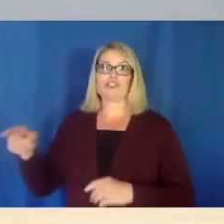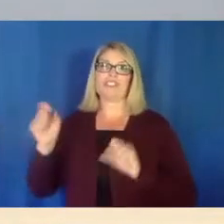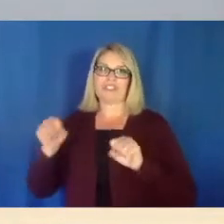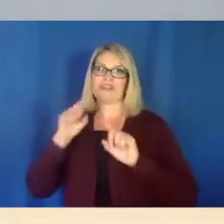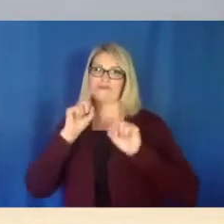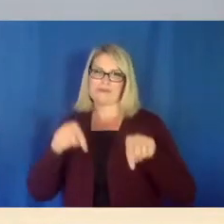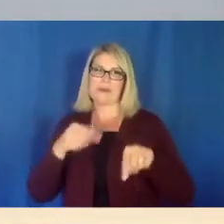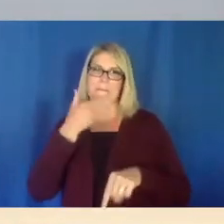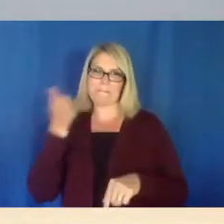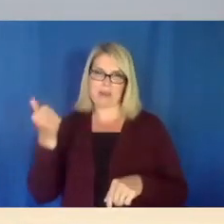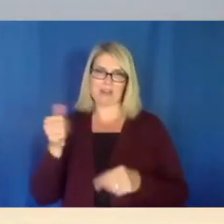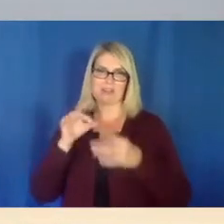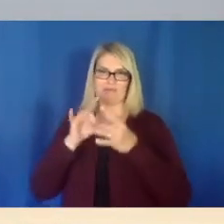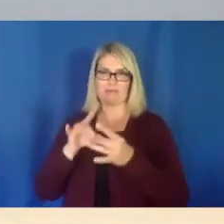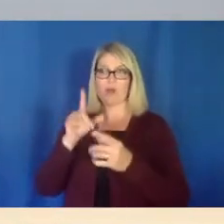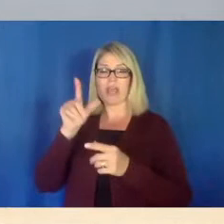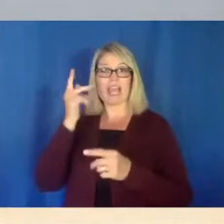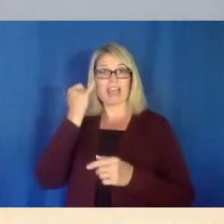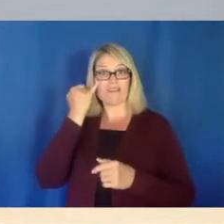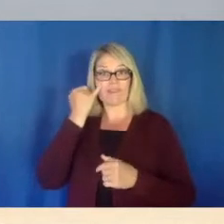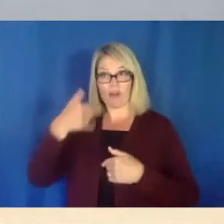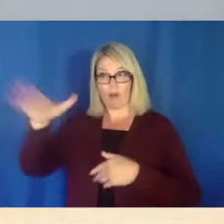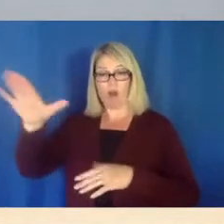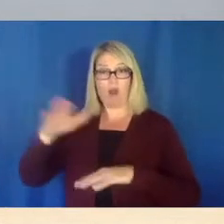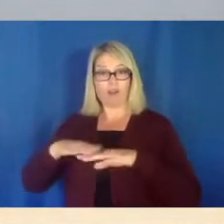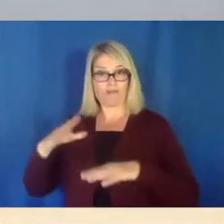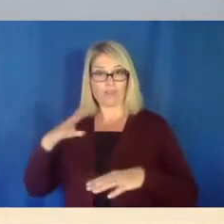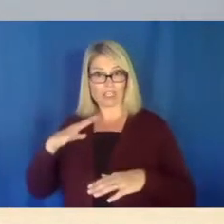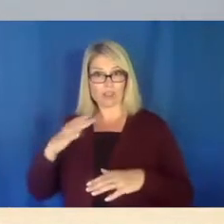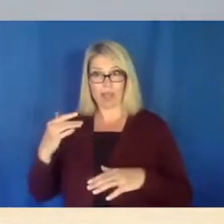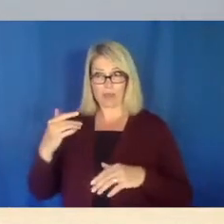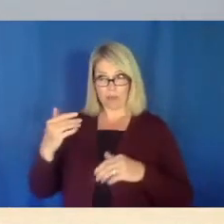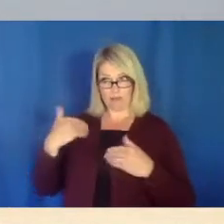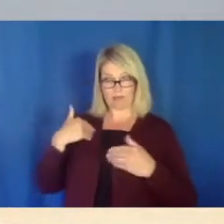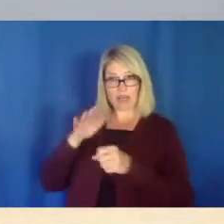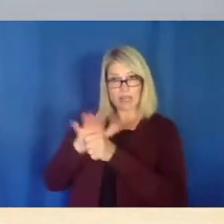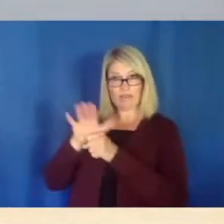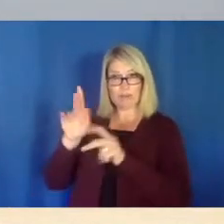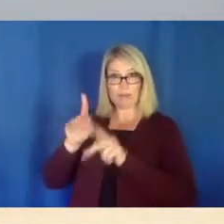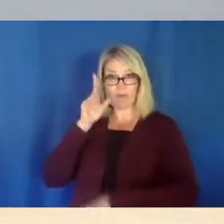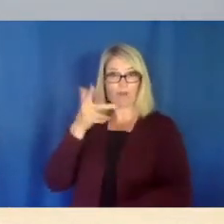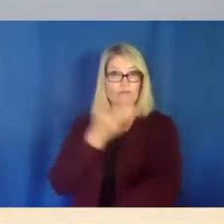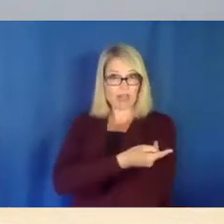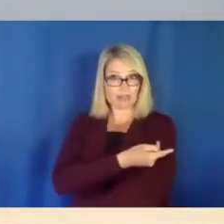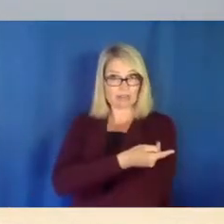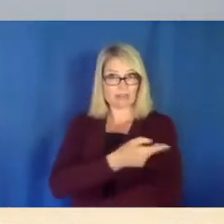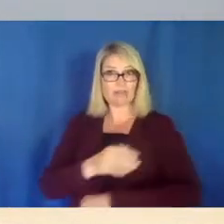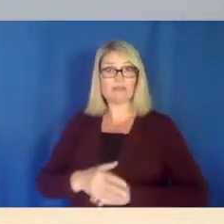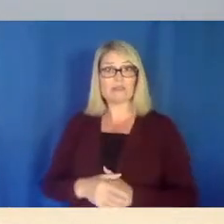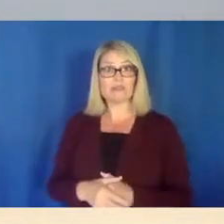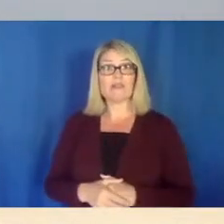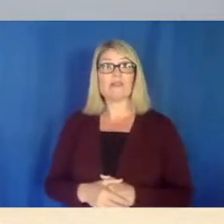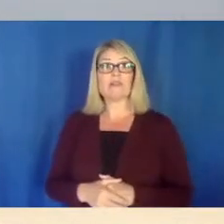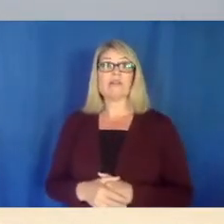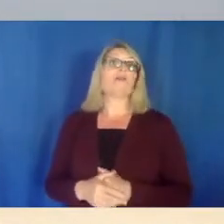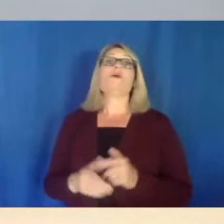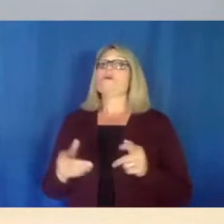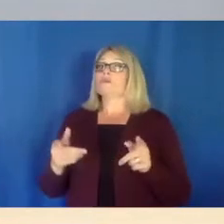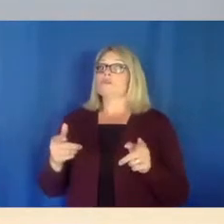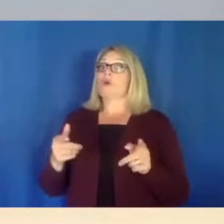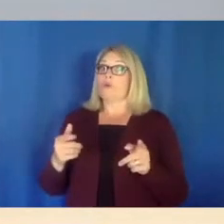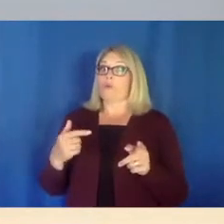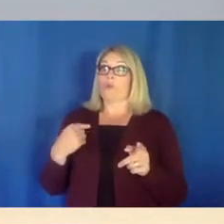But I think we have been able to, certainly my understanding is that we've been able to continue